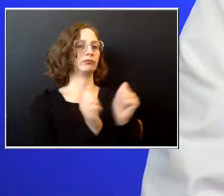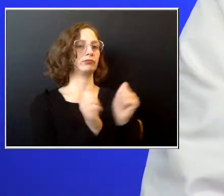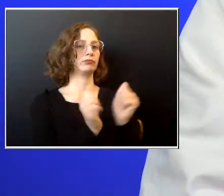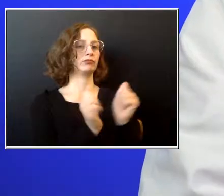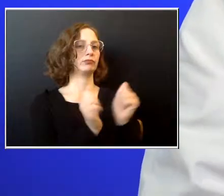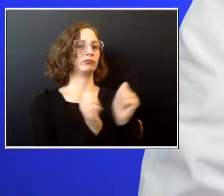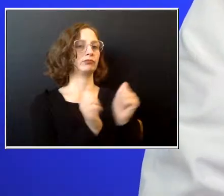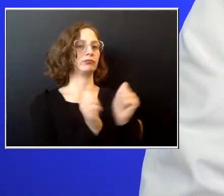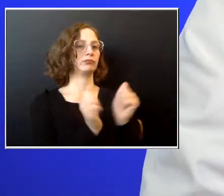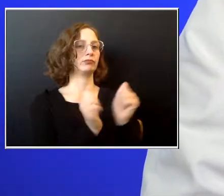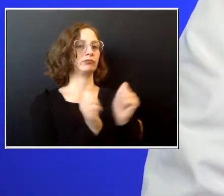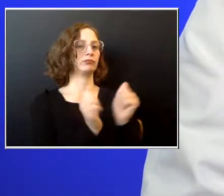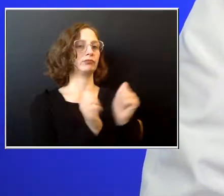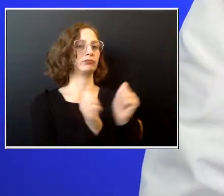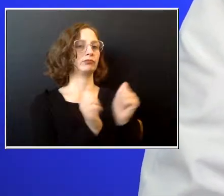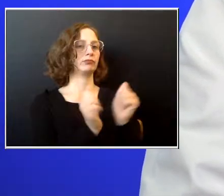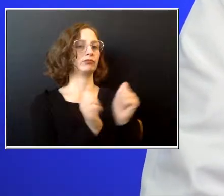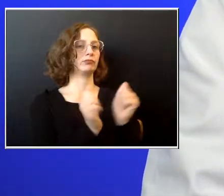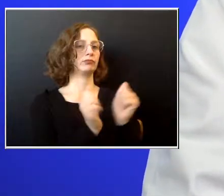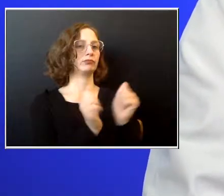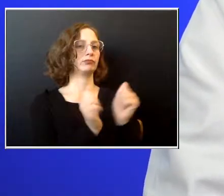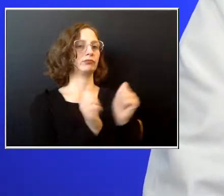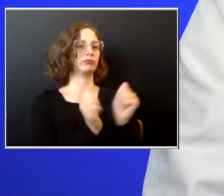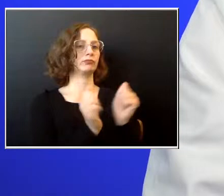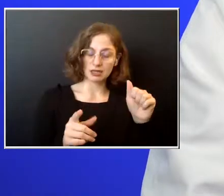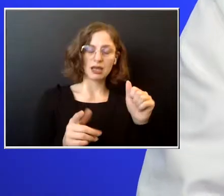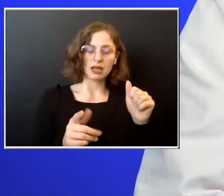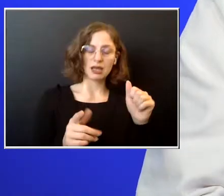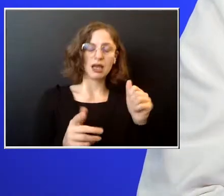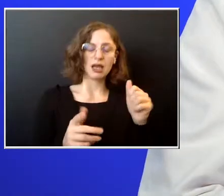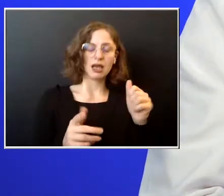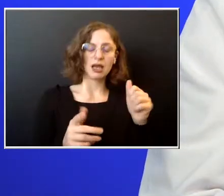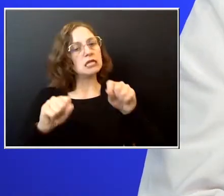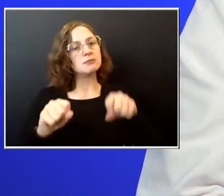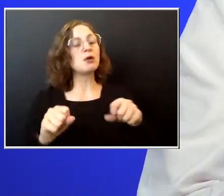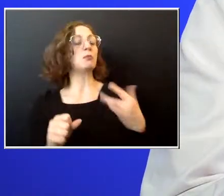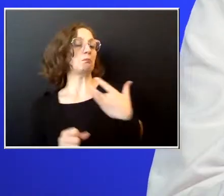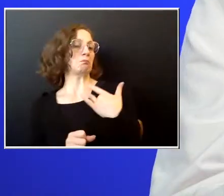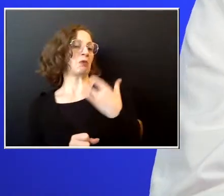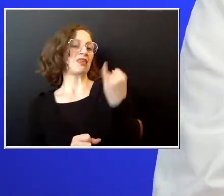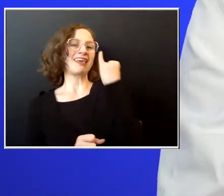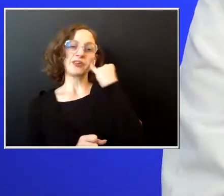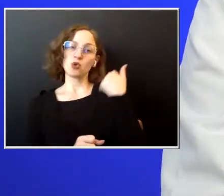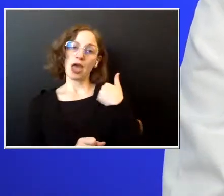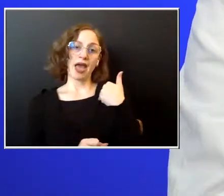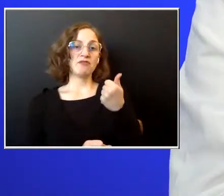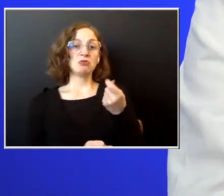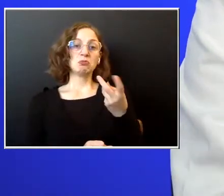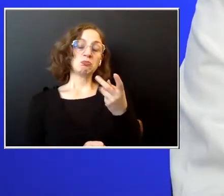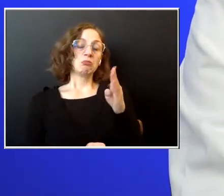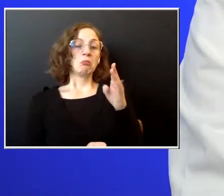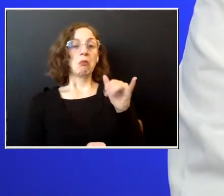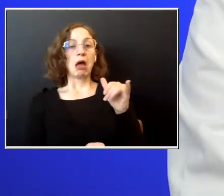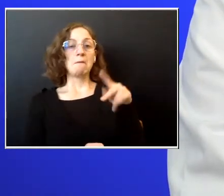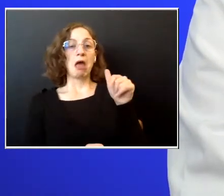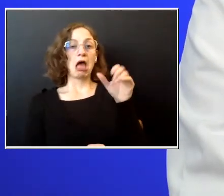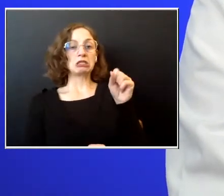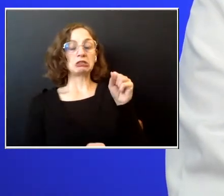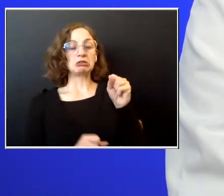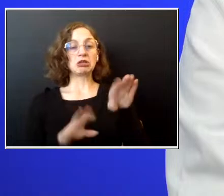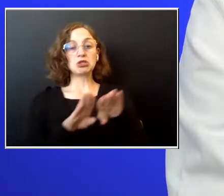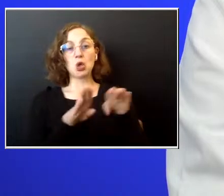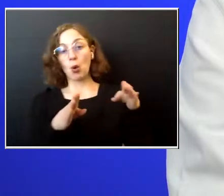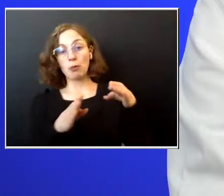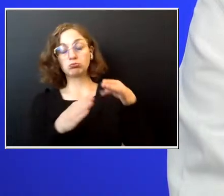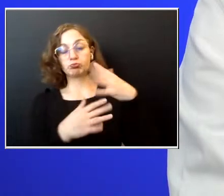possible, although usually if she's had a couple of bypasses and they stay open and are perfusing her brain well like they are now, then